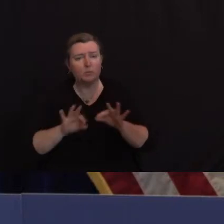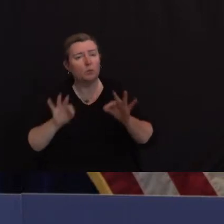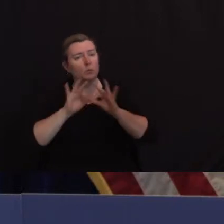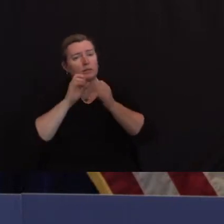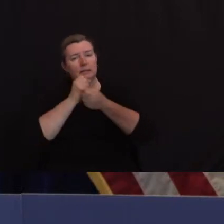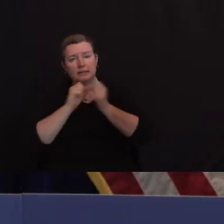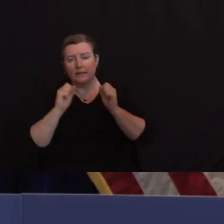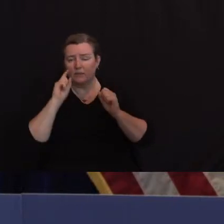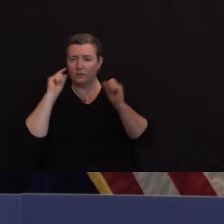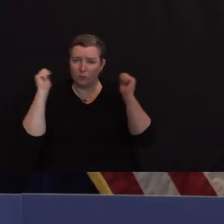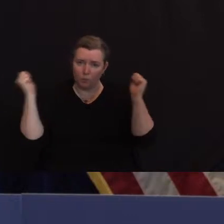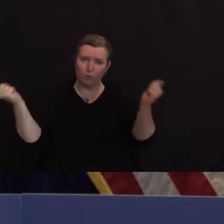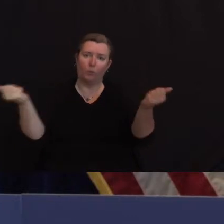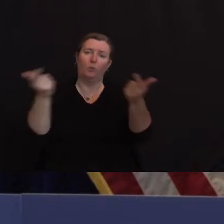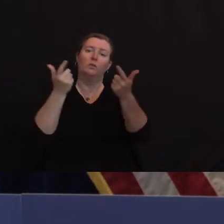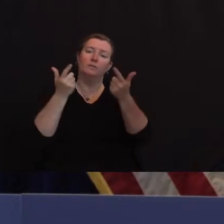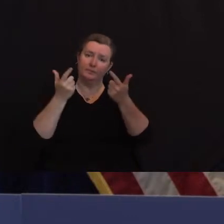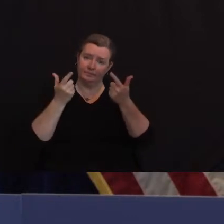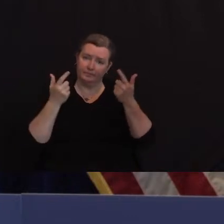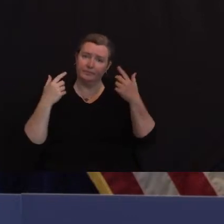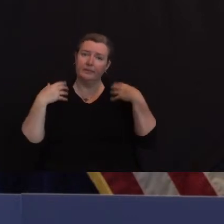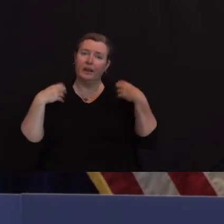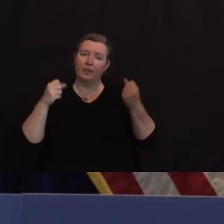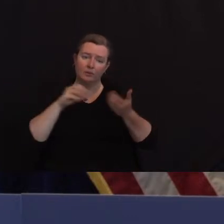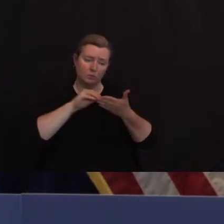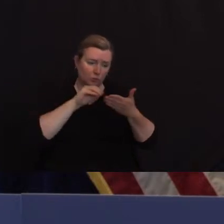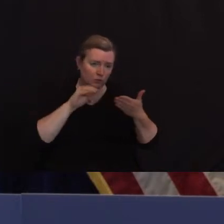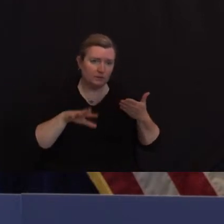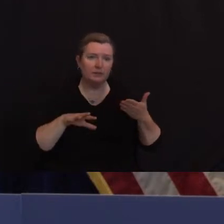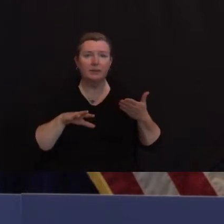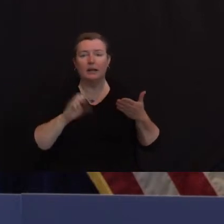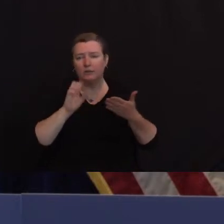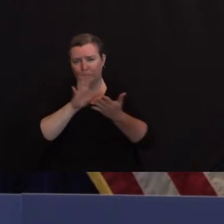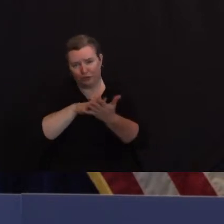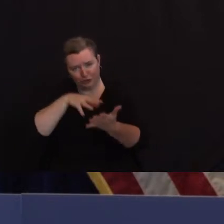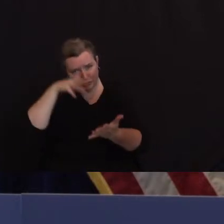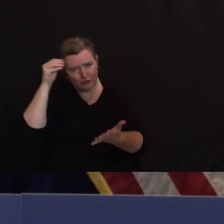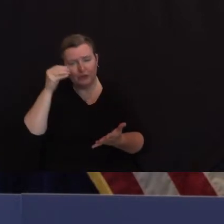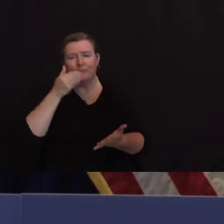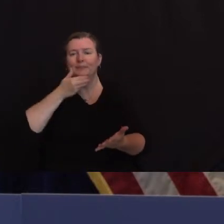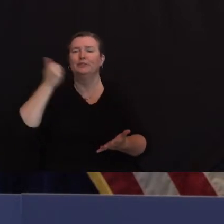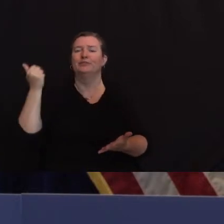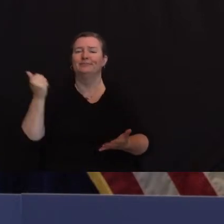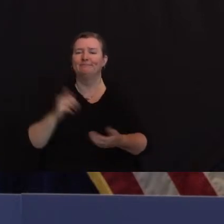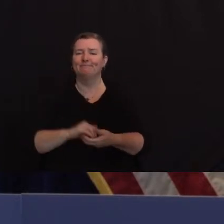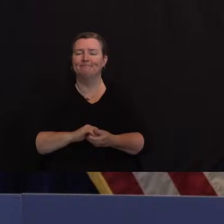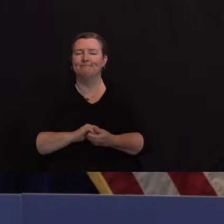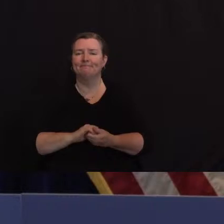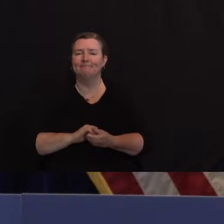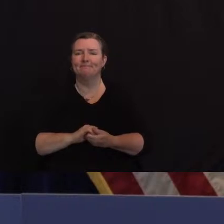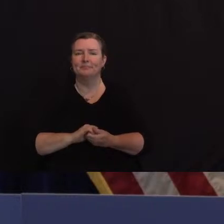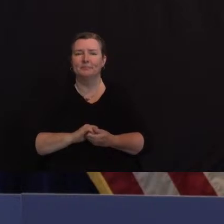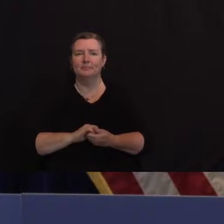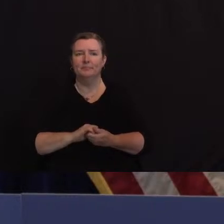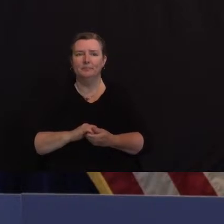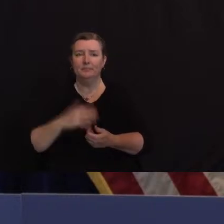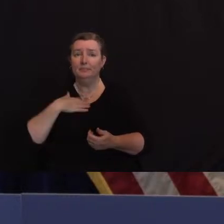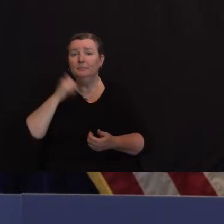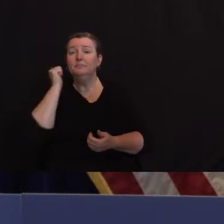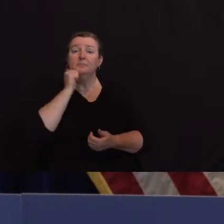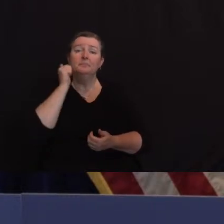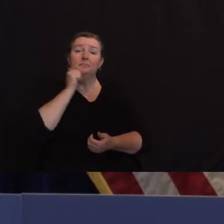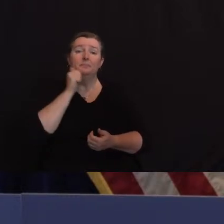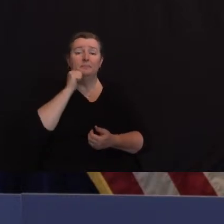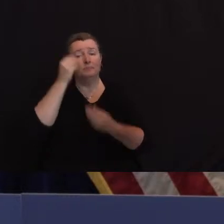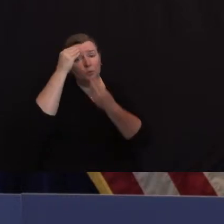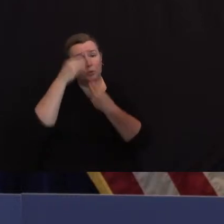Healthy students are better learners. Moving on to my daily report, as the governor shared, our hospitals are reporting for